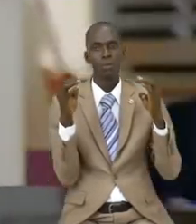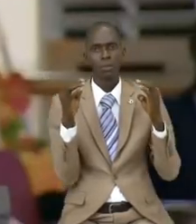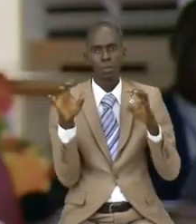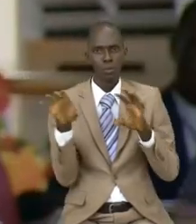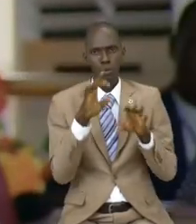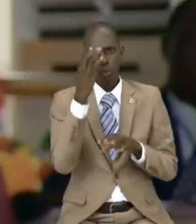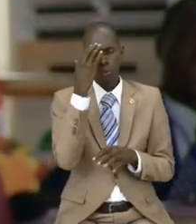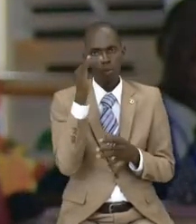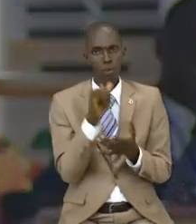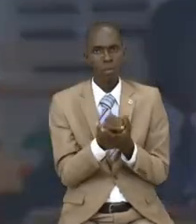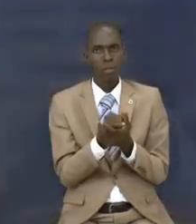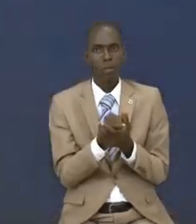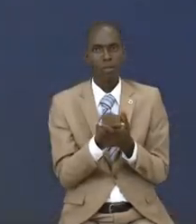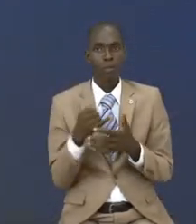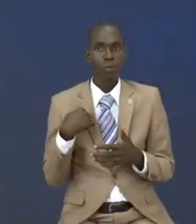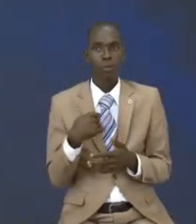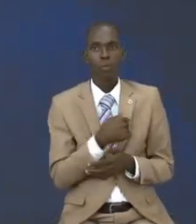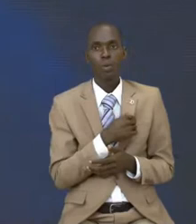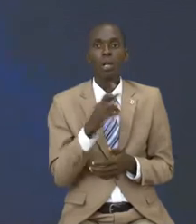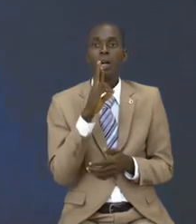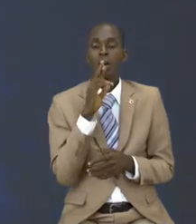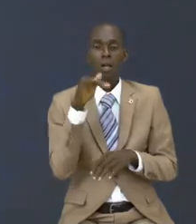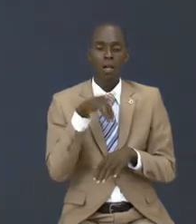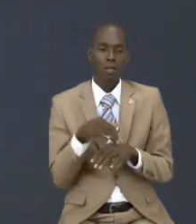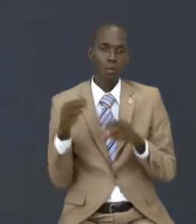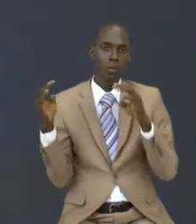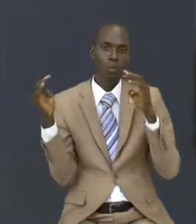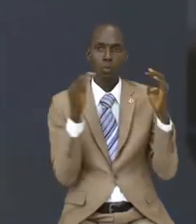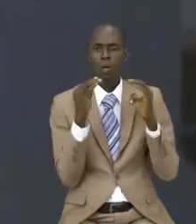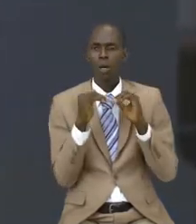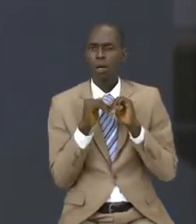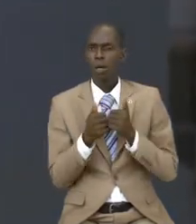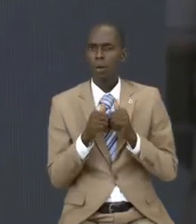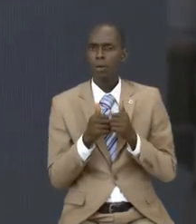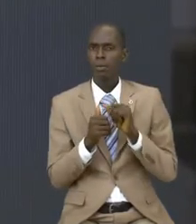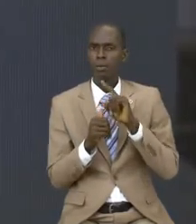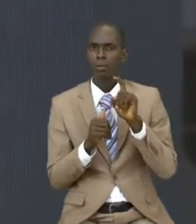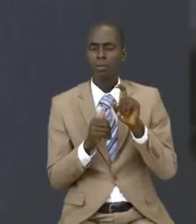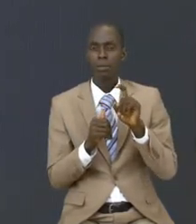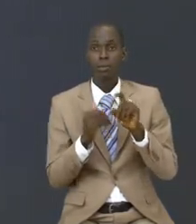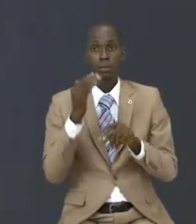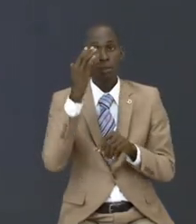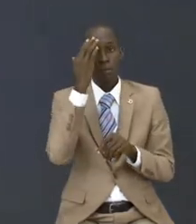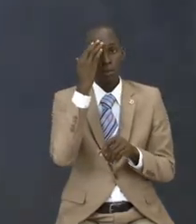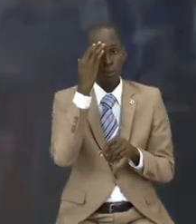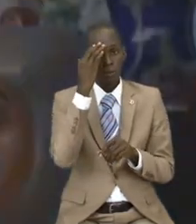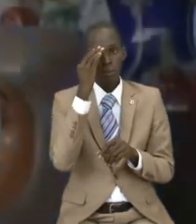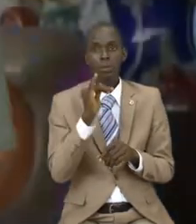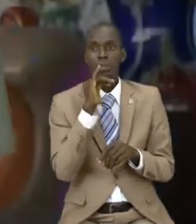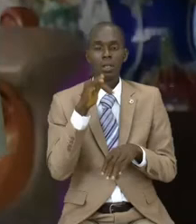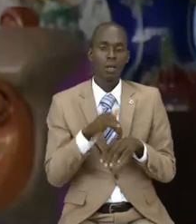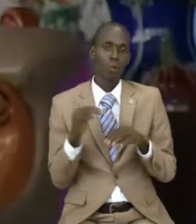that we are at war. How? Knowledge is at